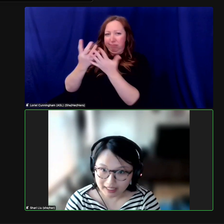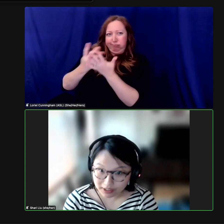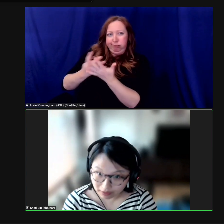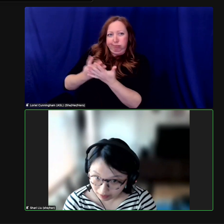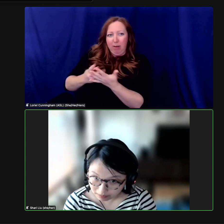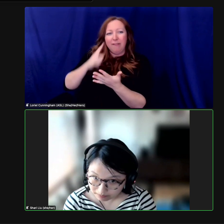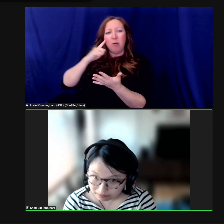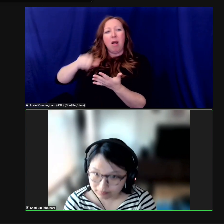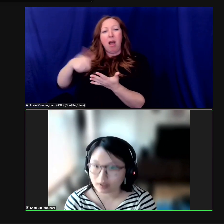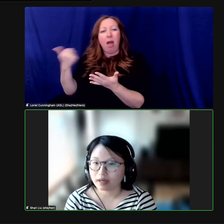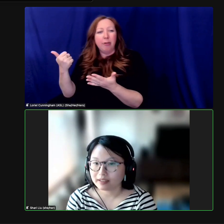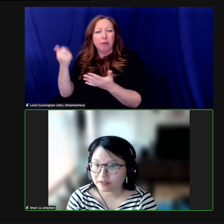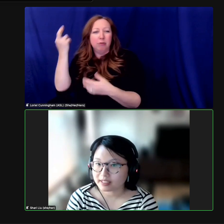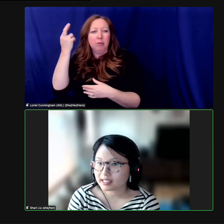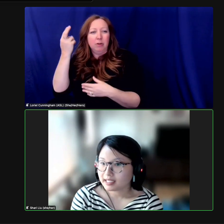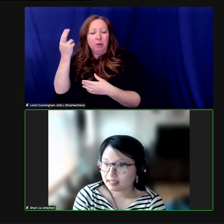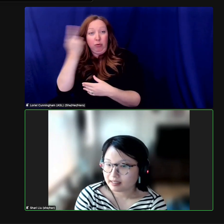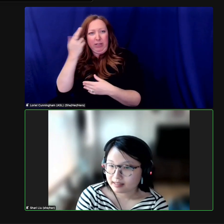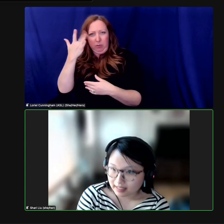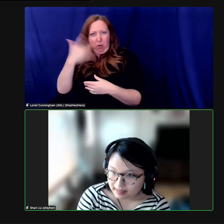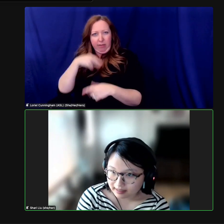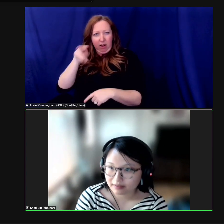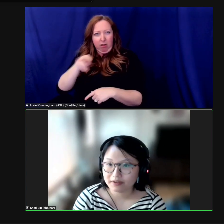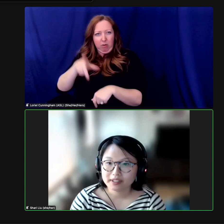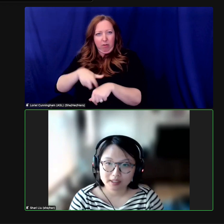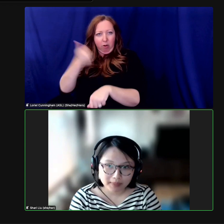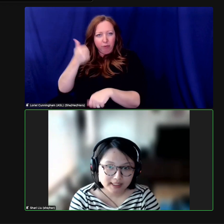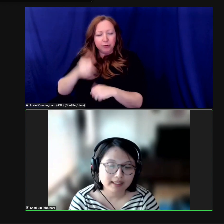So we wanted to know, are infants